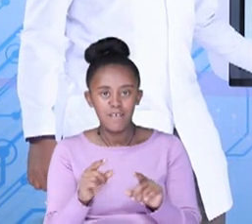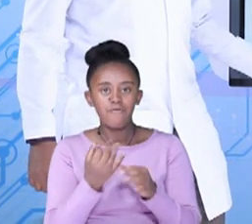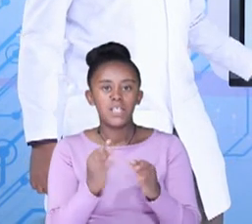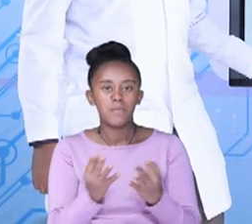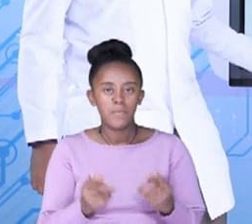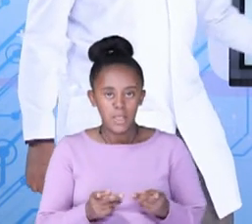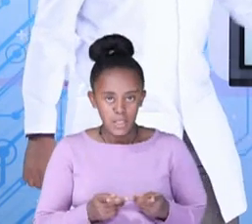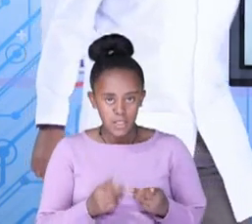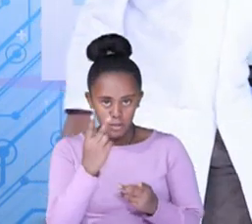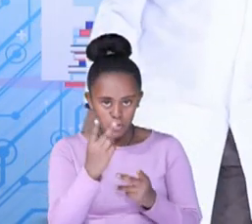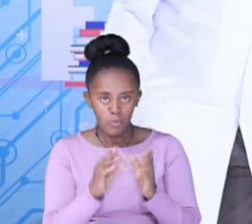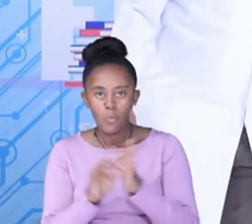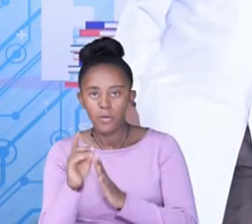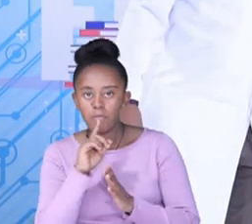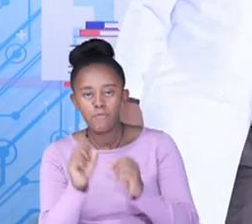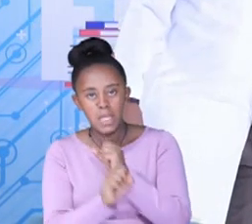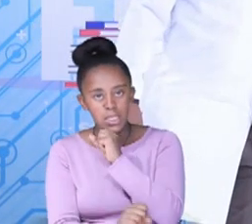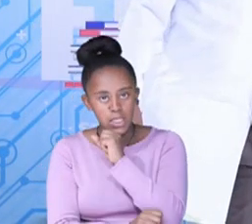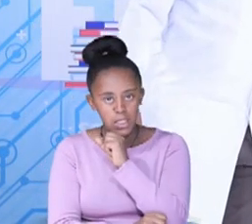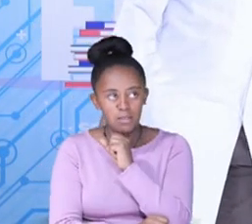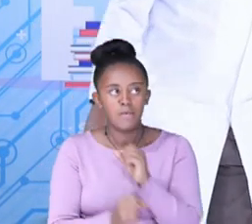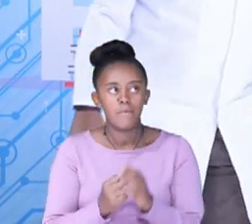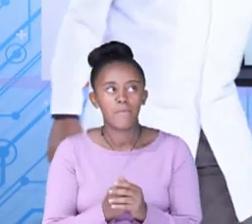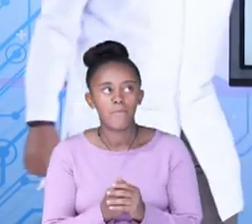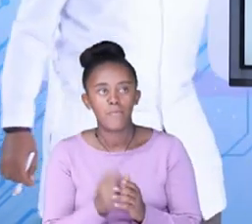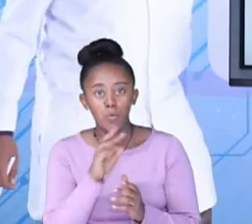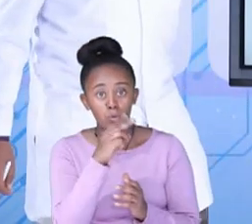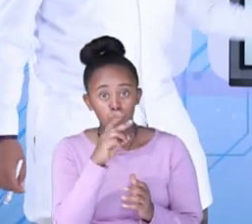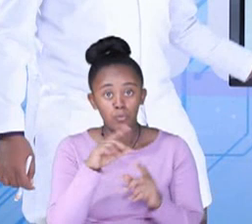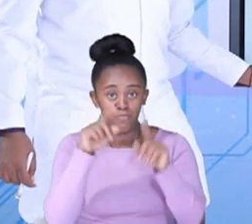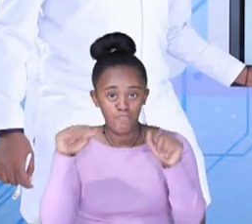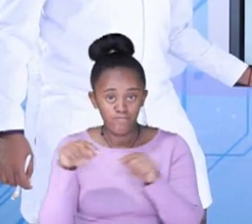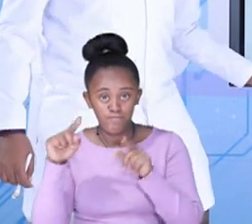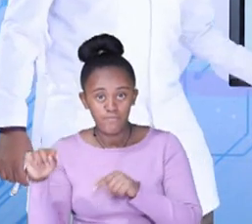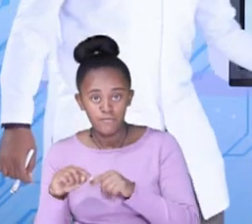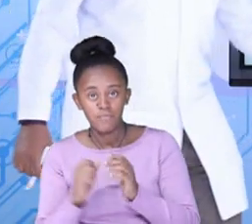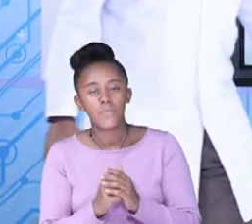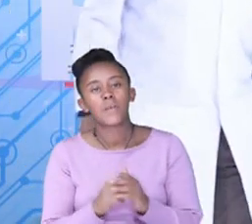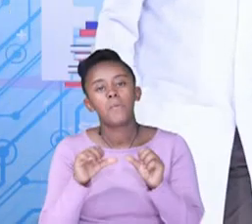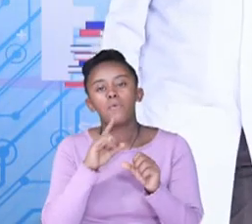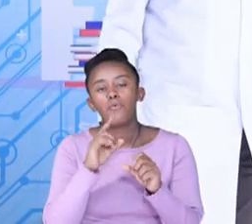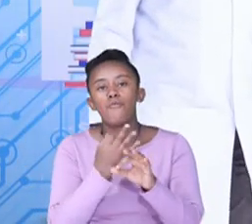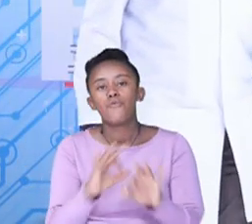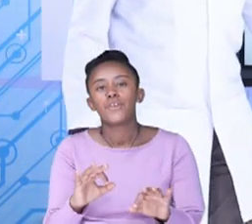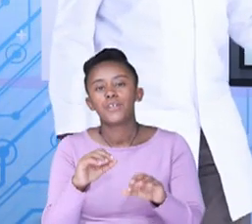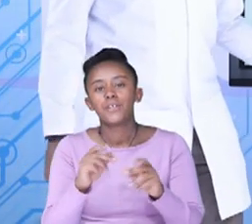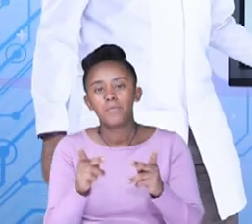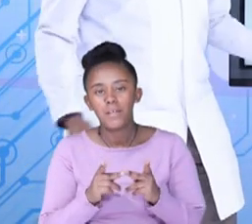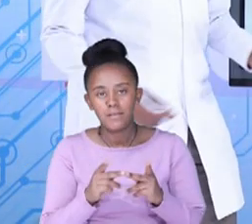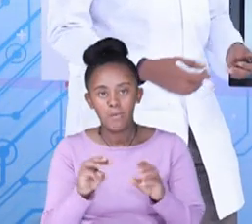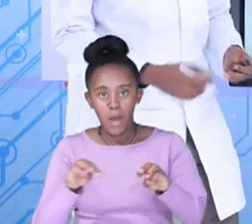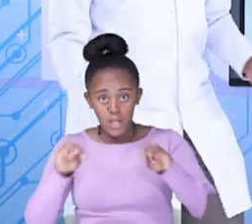space. These two concepts are very basic concepts. Permittivity of free space in electrostatics and permeability of free space in